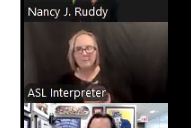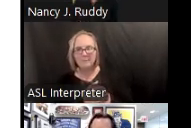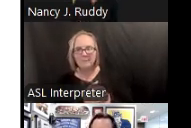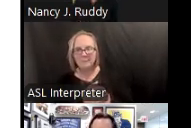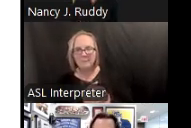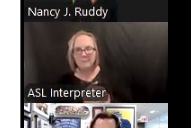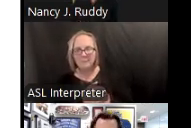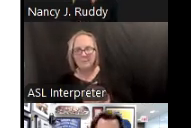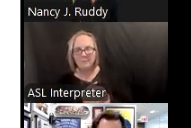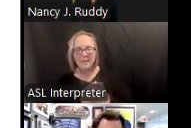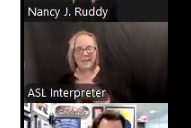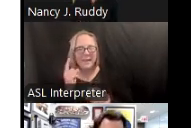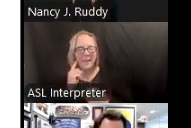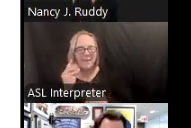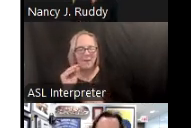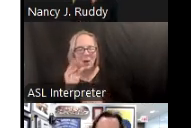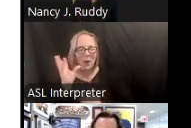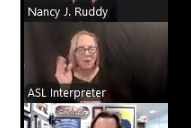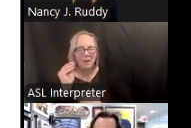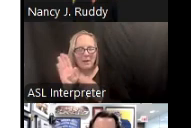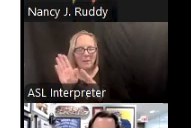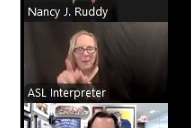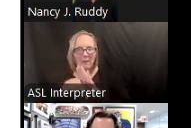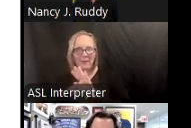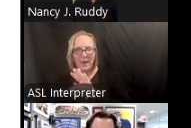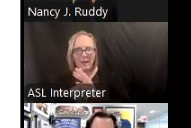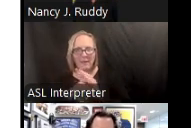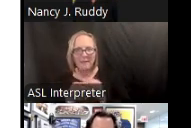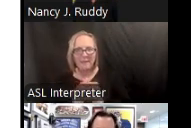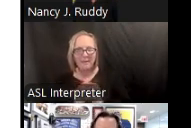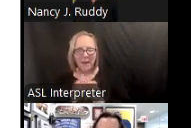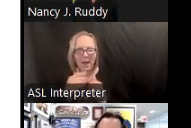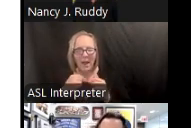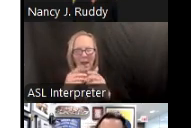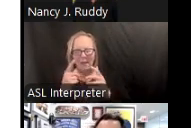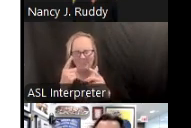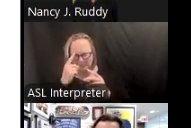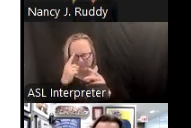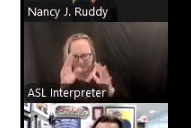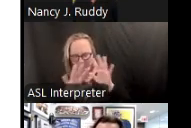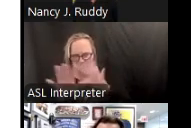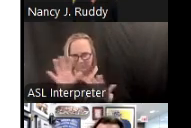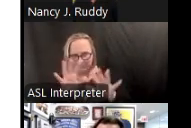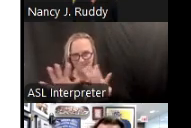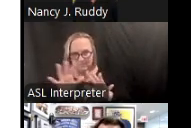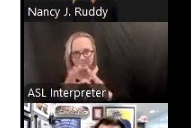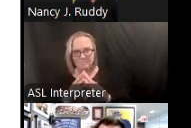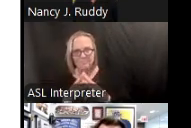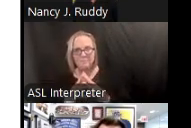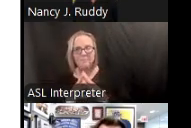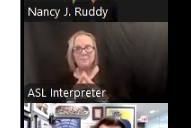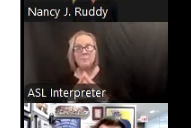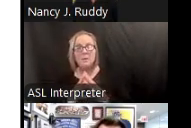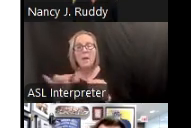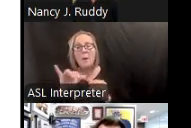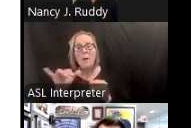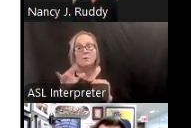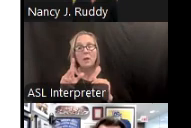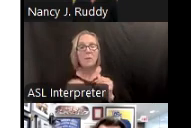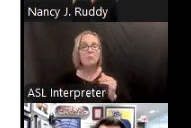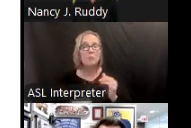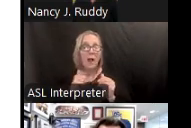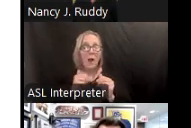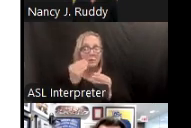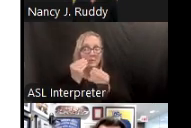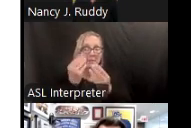so sorry, it's my place. Okay, so I'm also proud to tell you that Setra